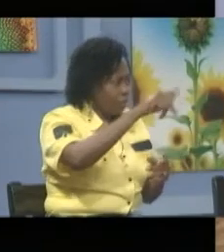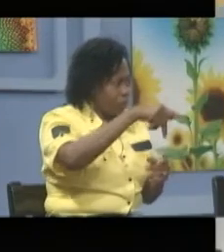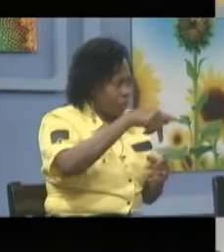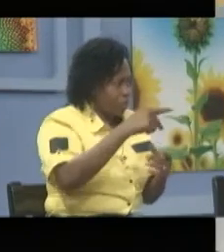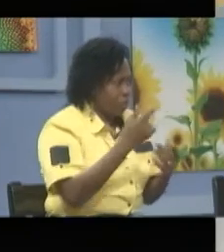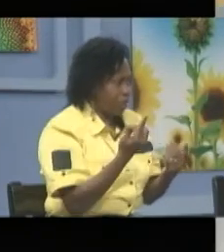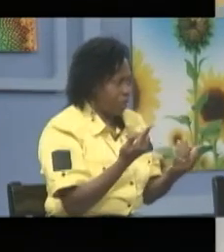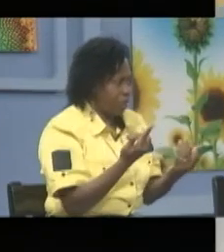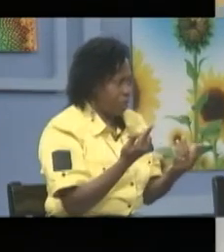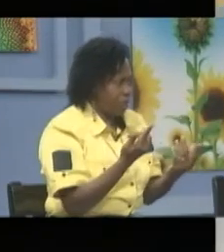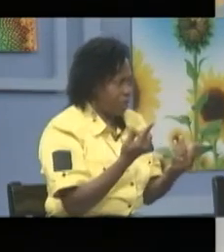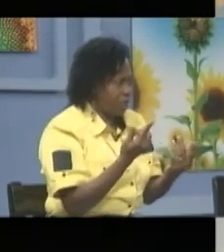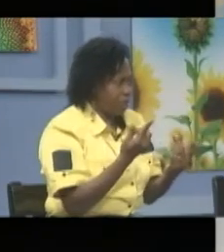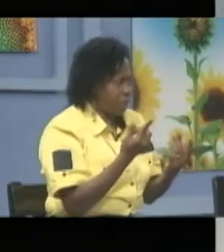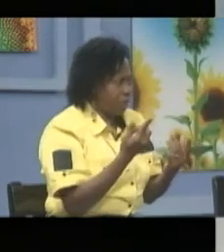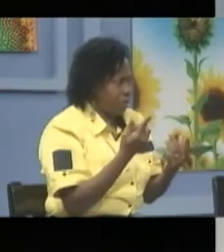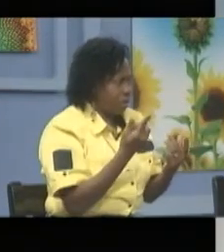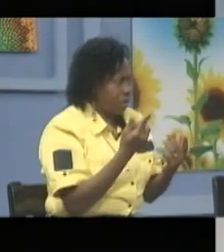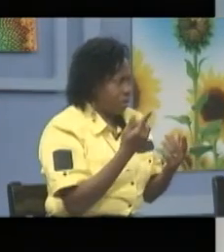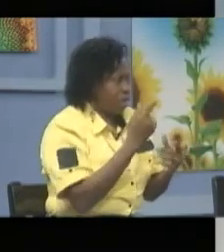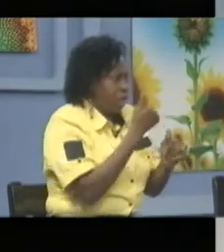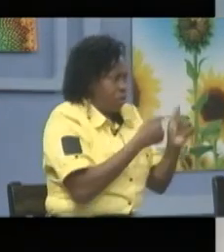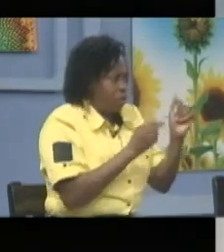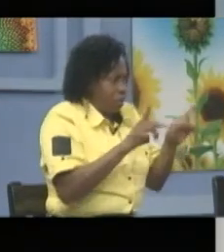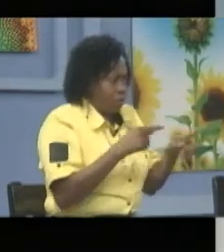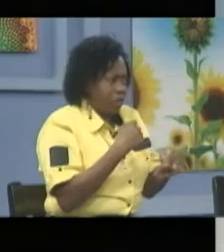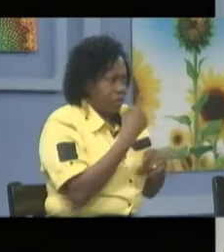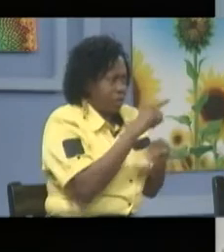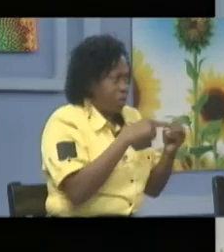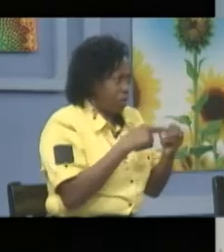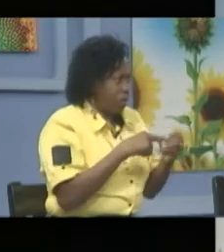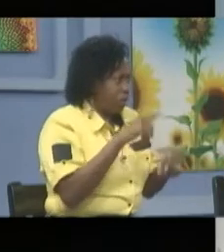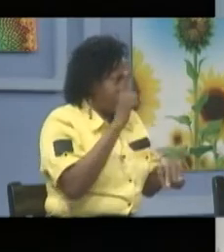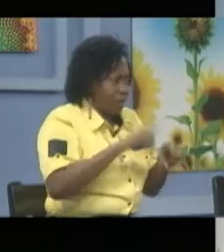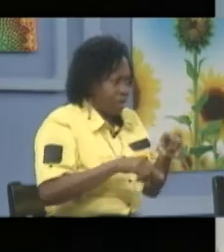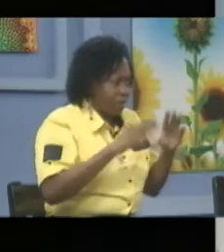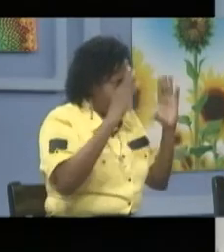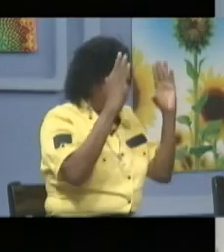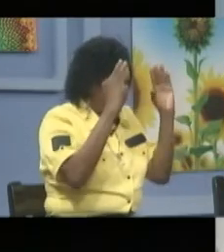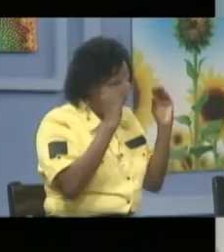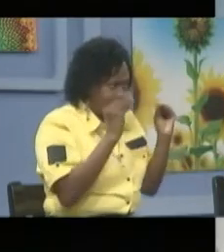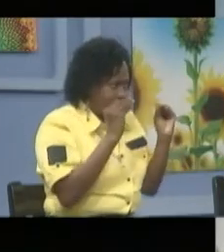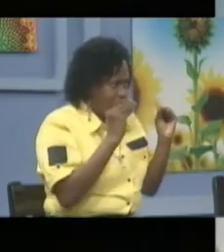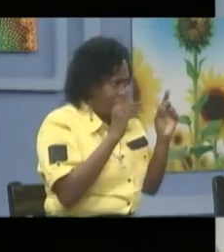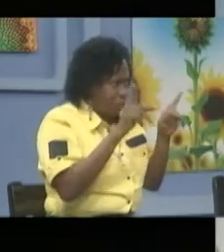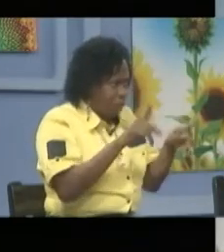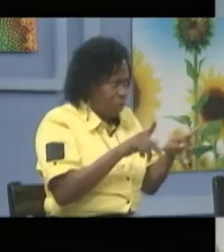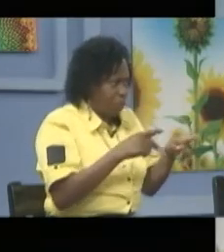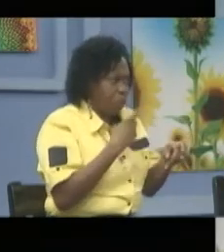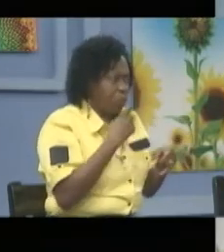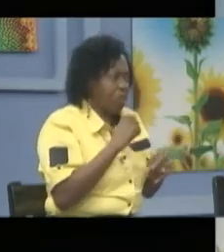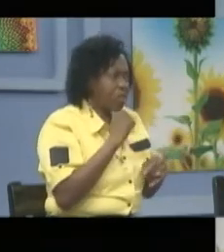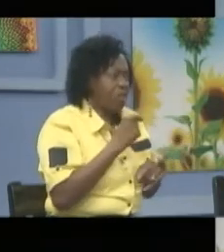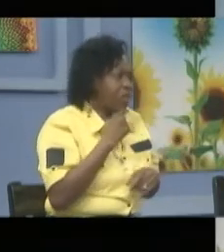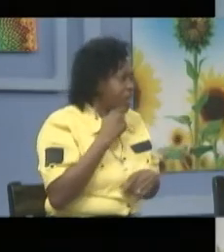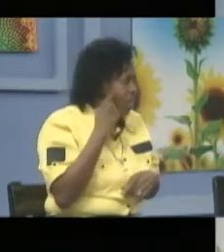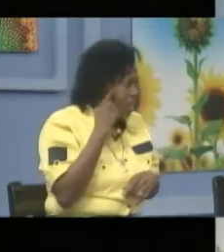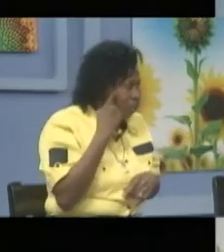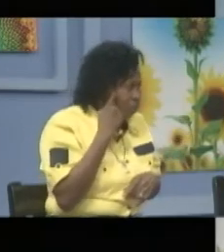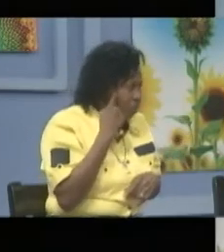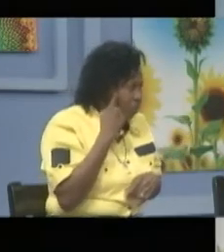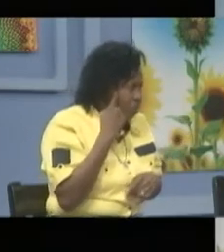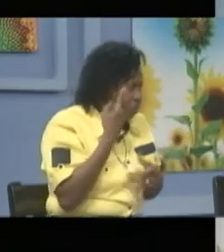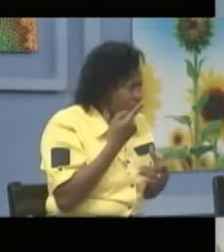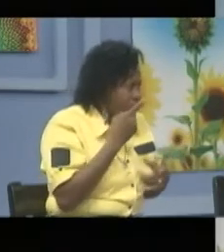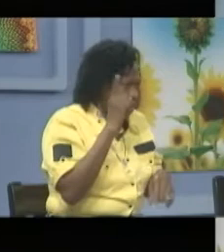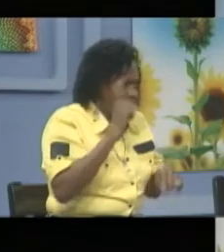everybody I tell about the app, I tell them that you can't teach a person that's not deaf. Well, they can't